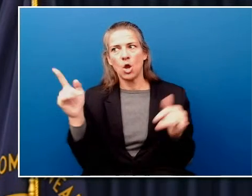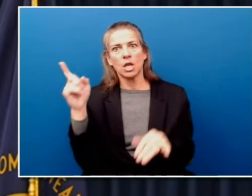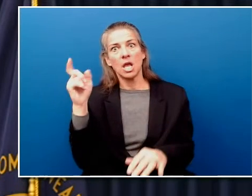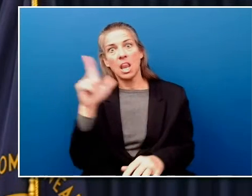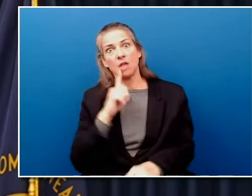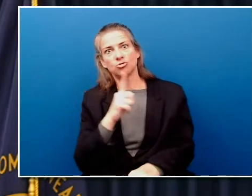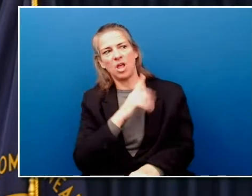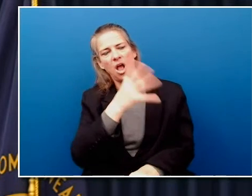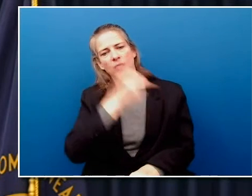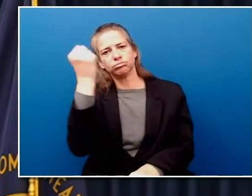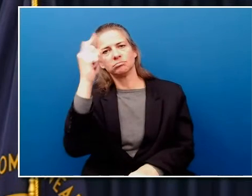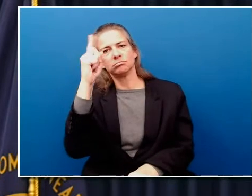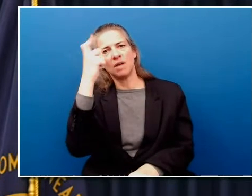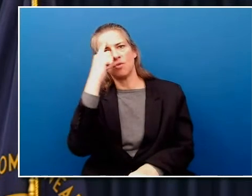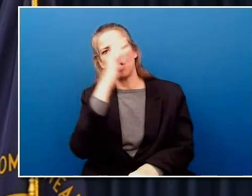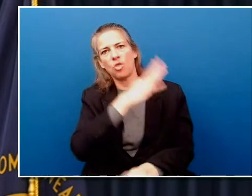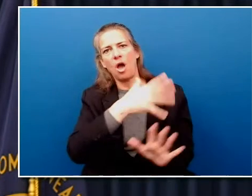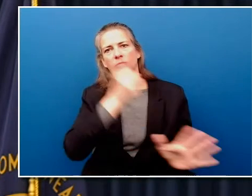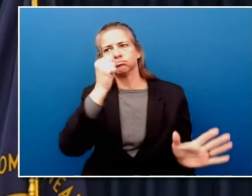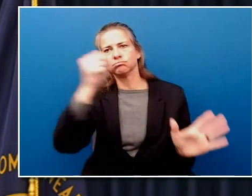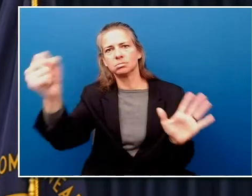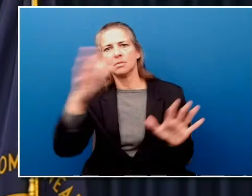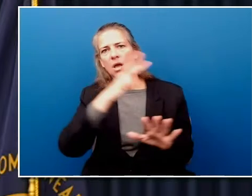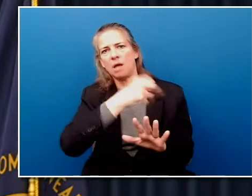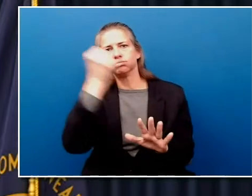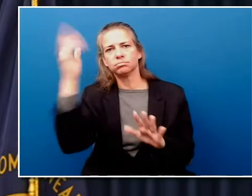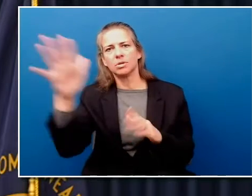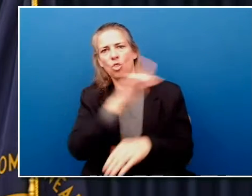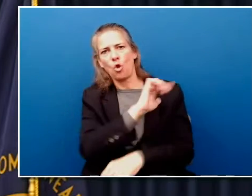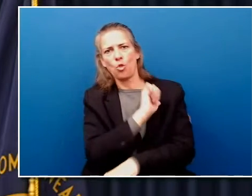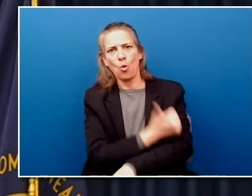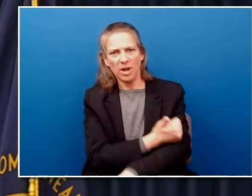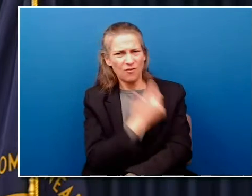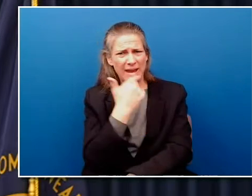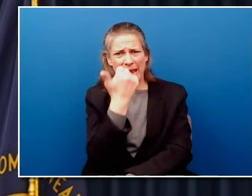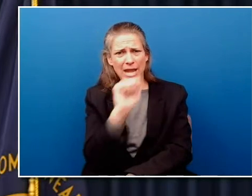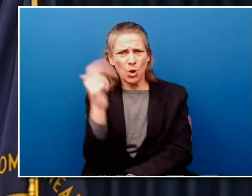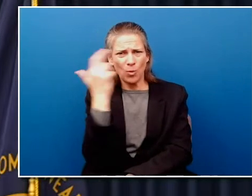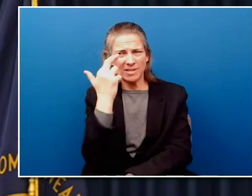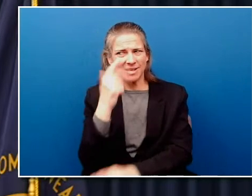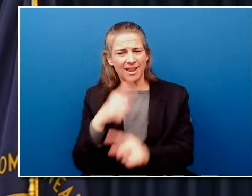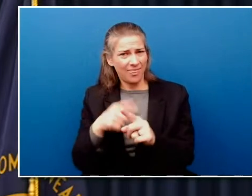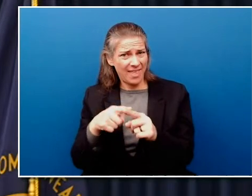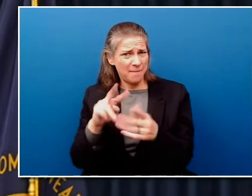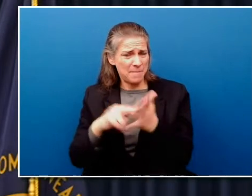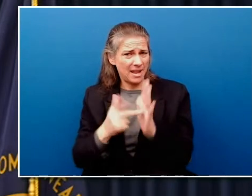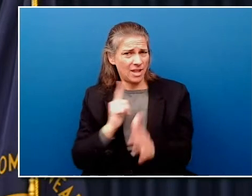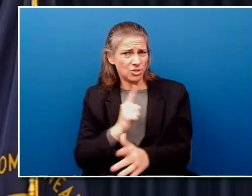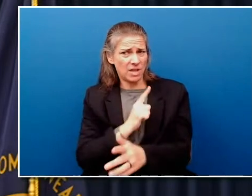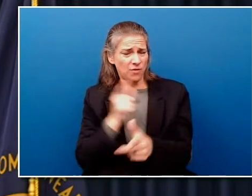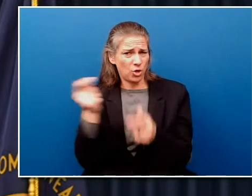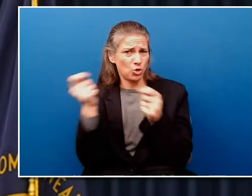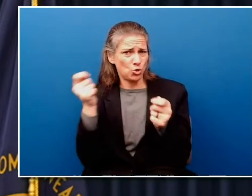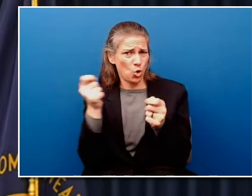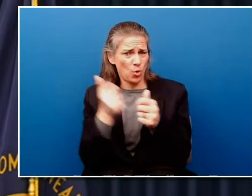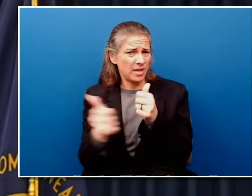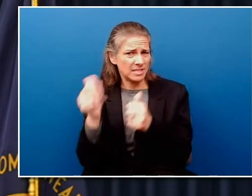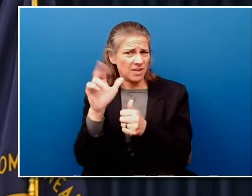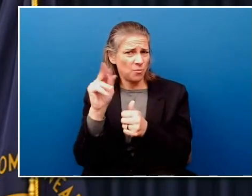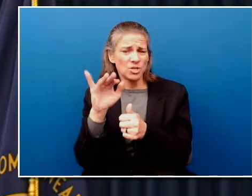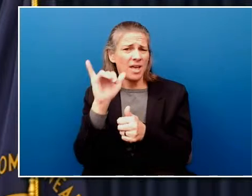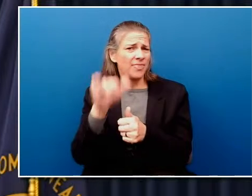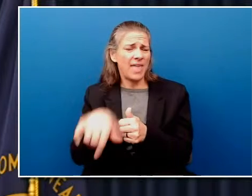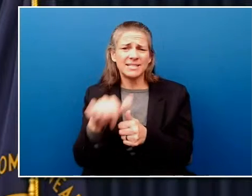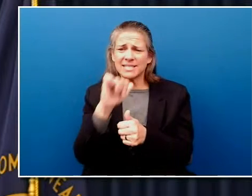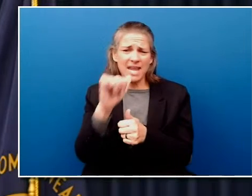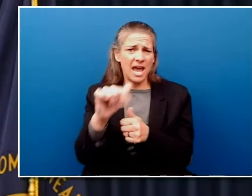other constitutional officer at any time and for any reason, then they control the executive branch. And that's not what's intended under the separation of